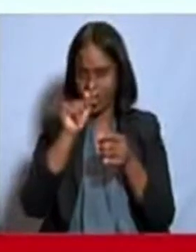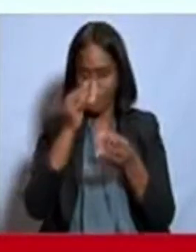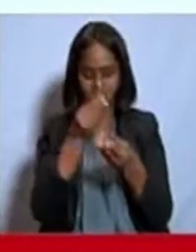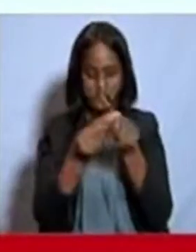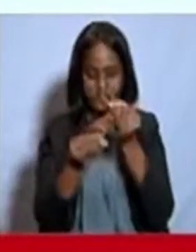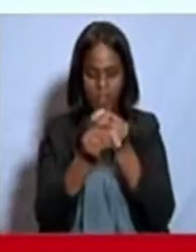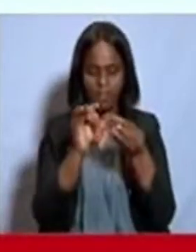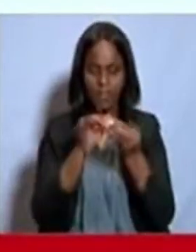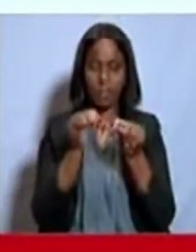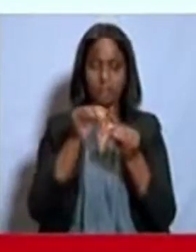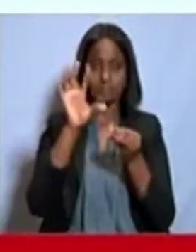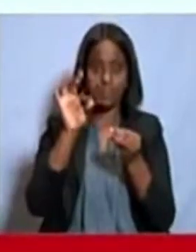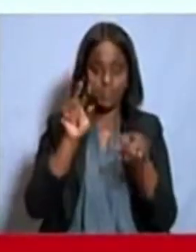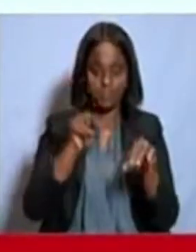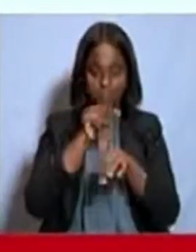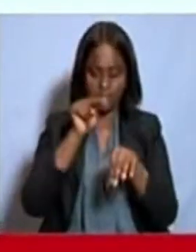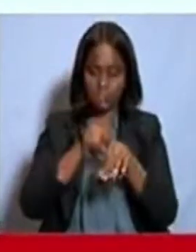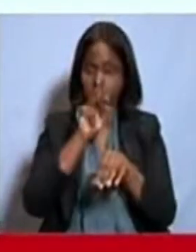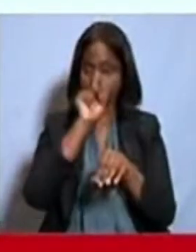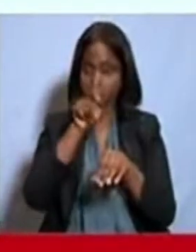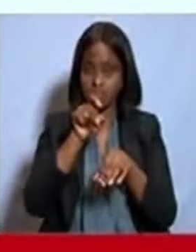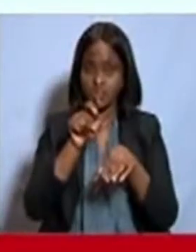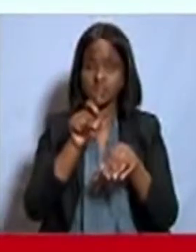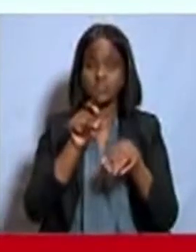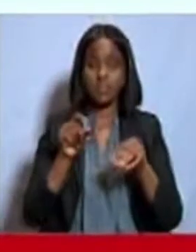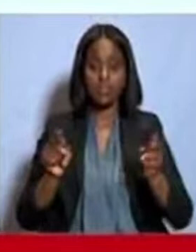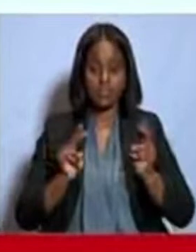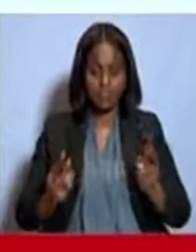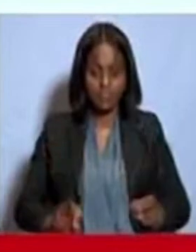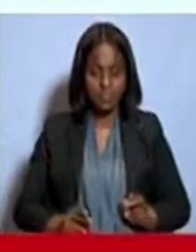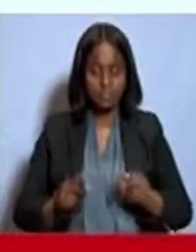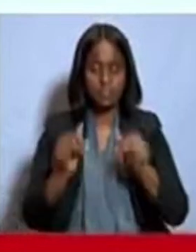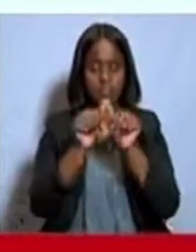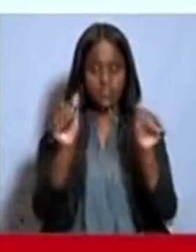Regulation 9 of the National Health Insurance General Regulation of